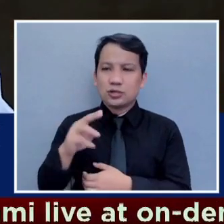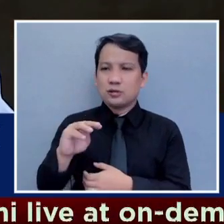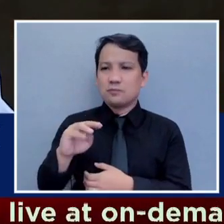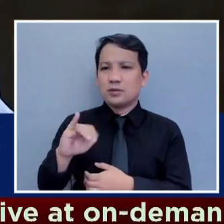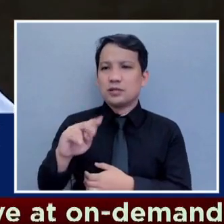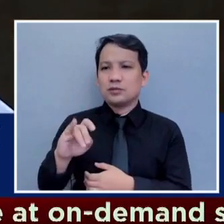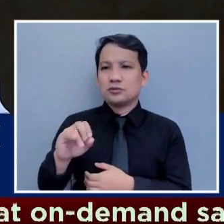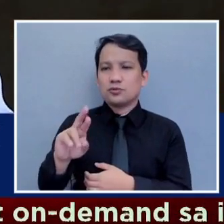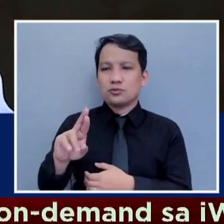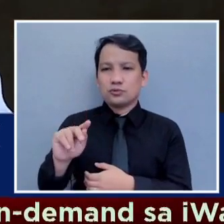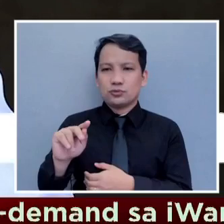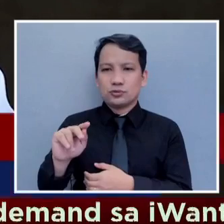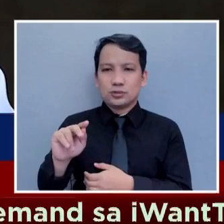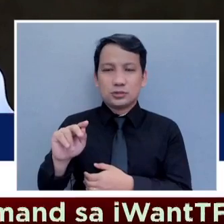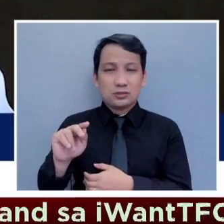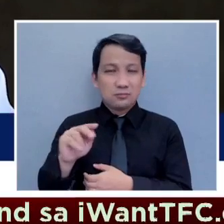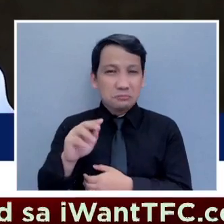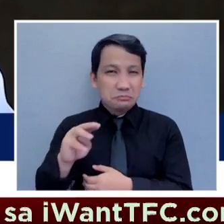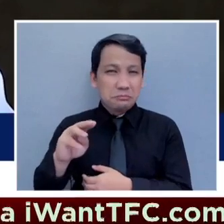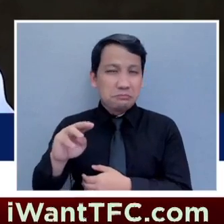It's time